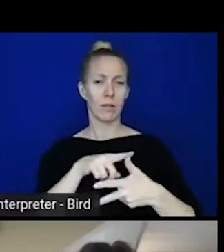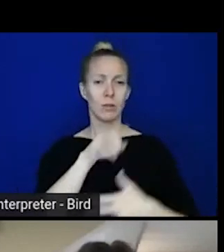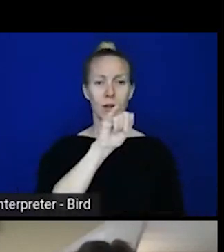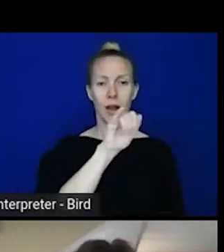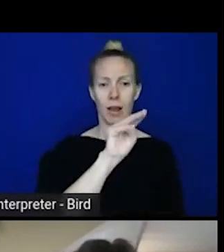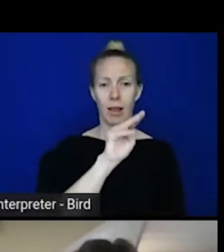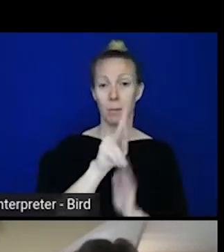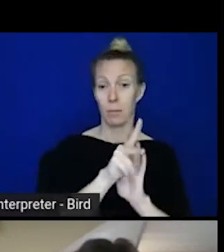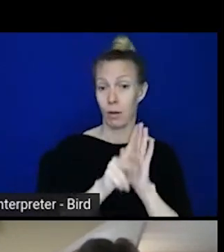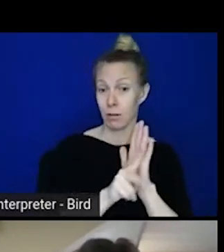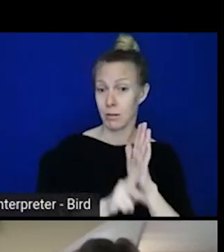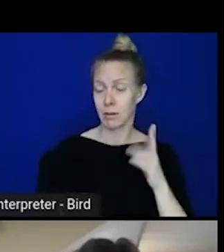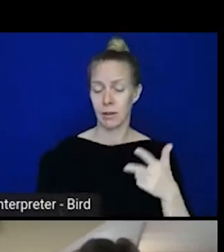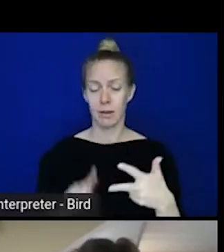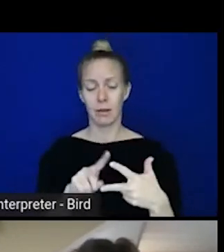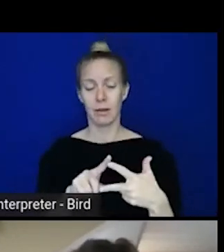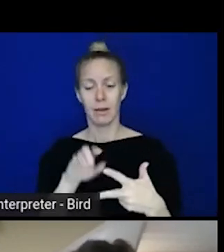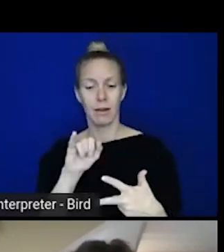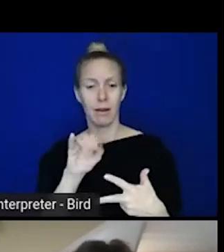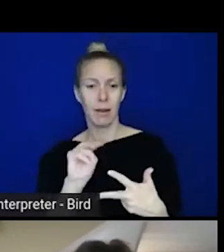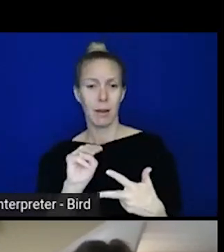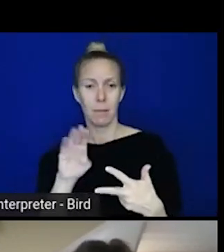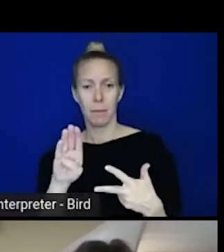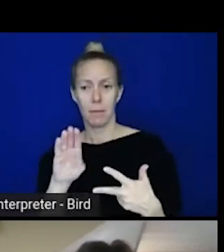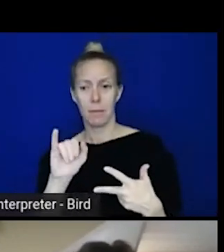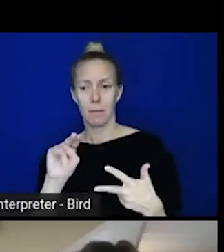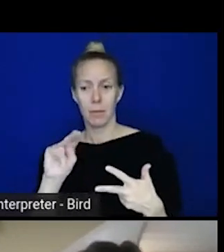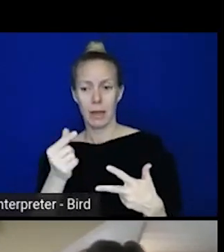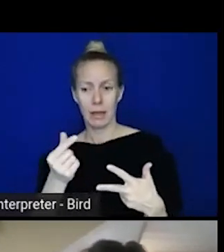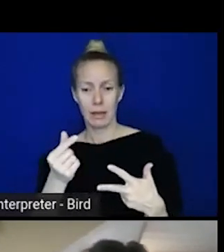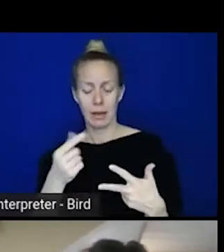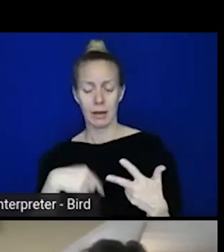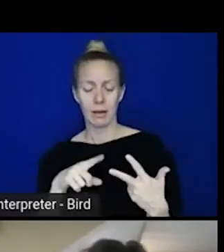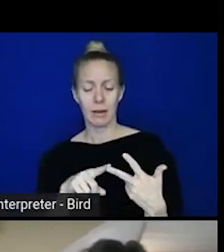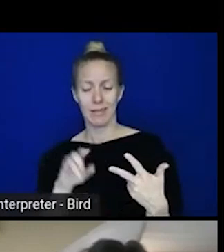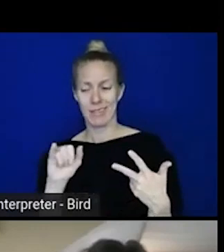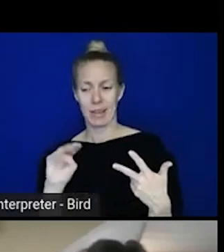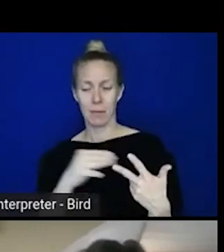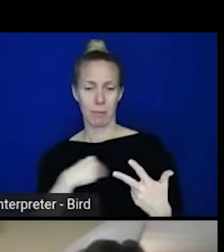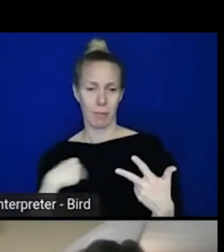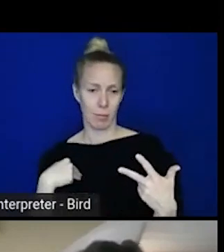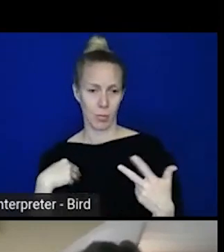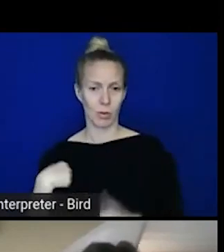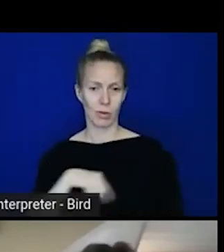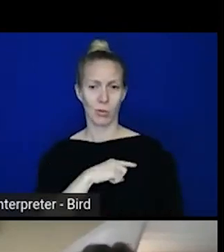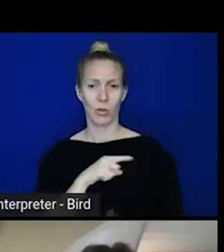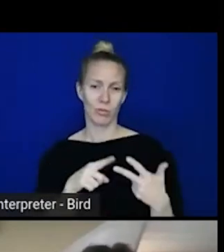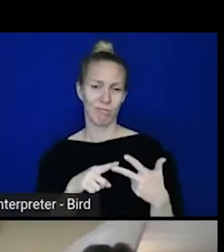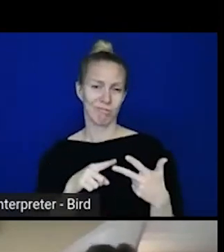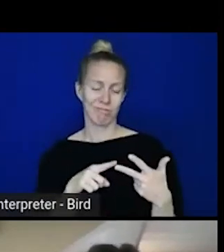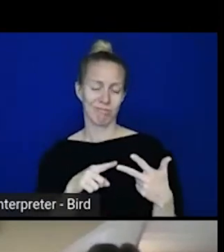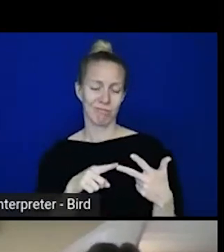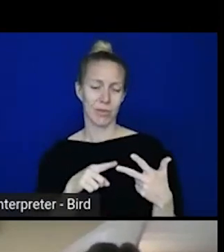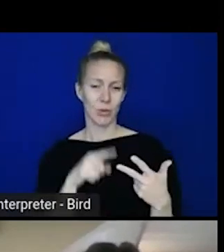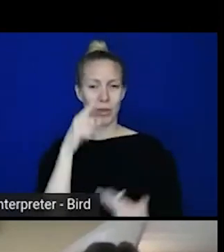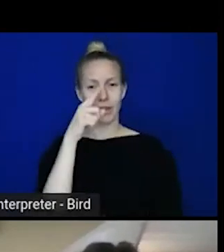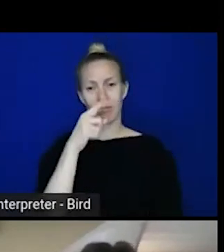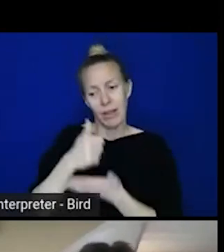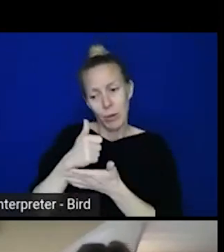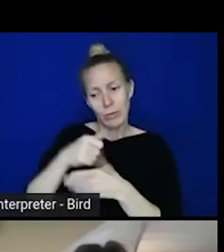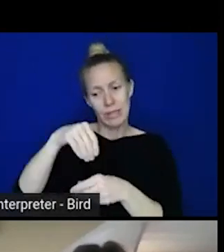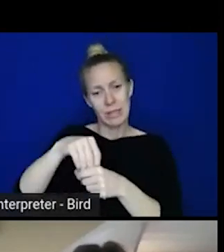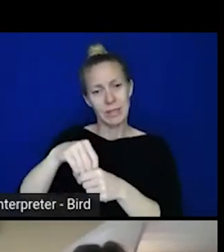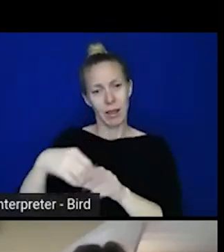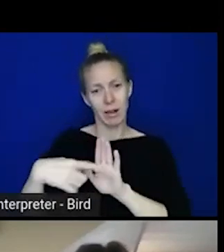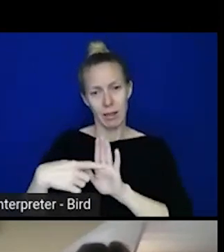member. Um, we're using member here because it's useful inside of a module because as you're instantiating new copies of the